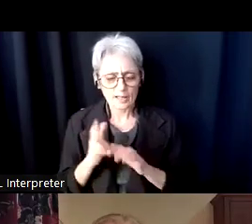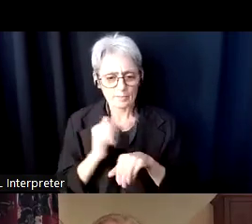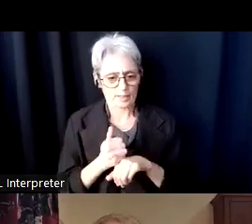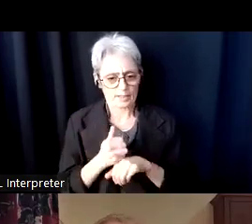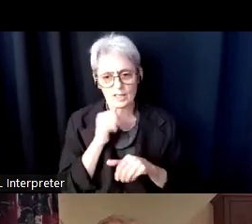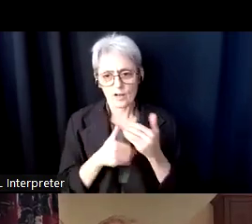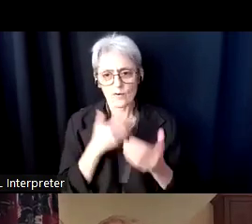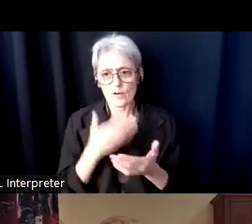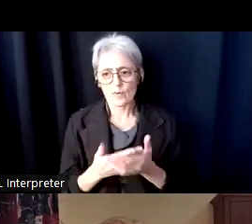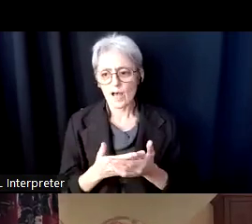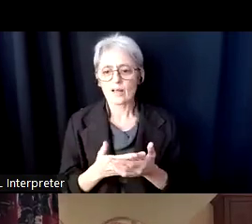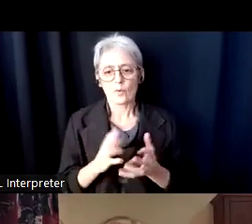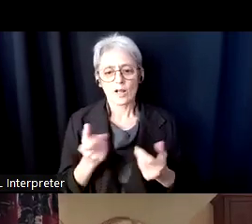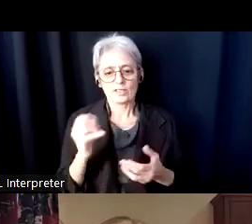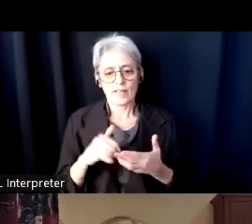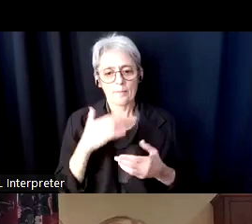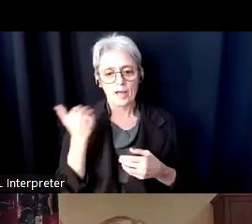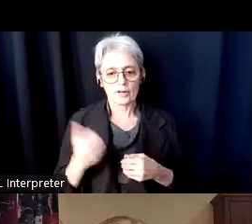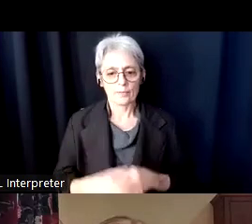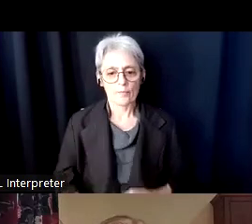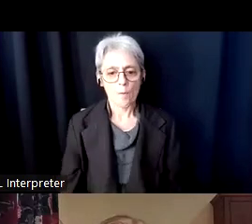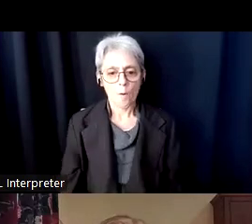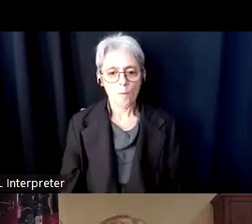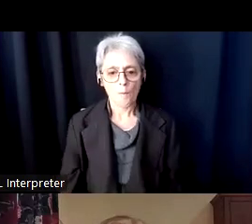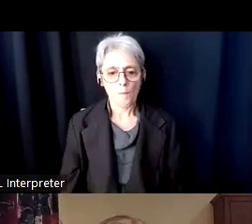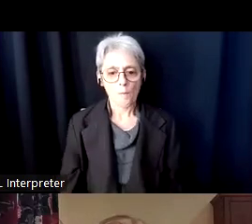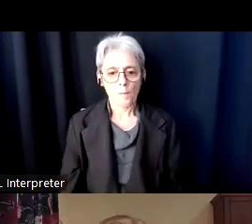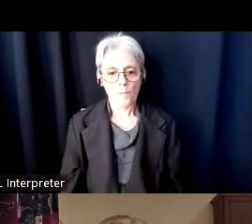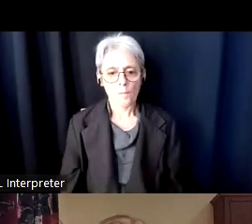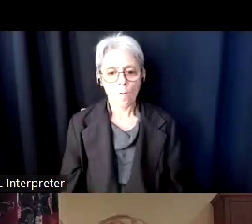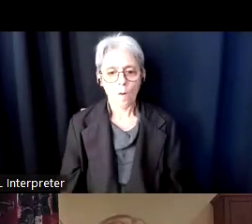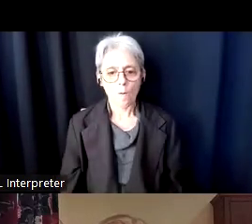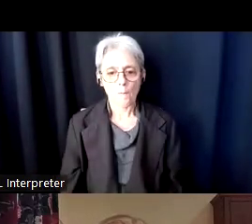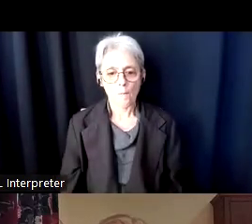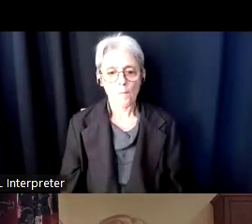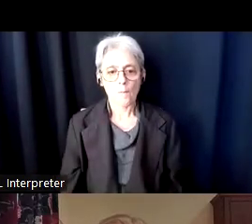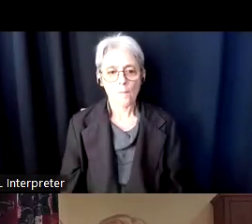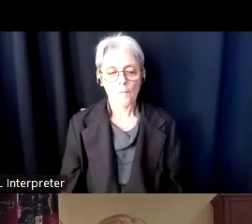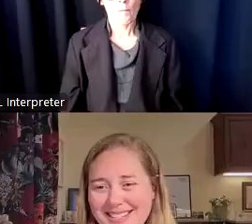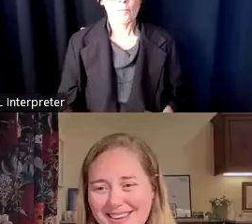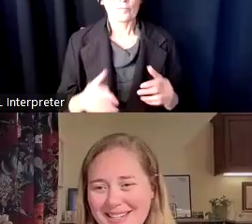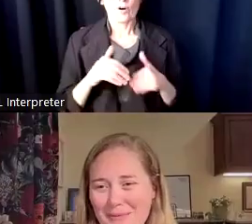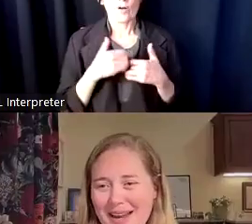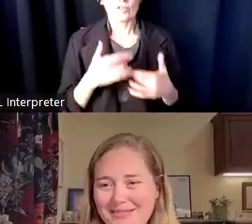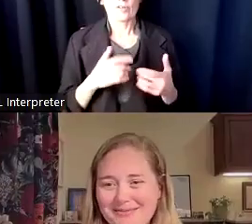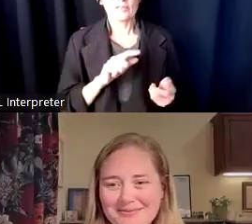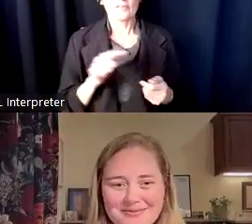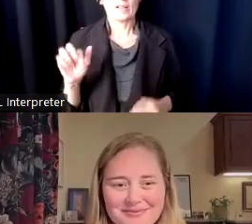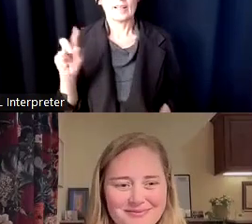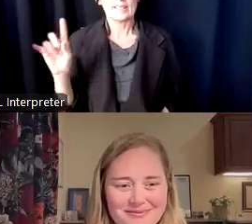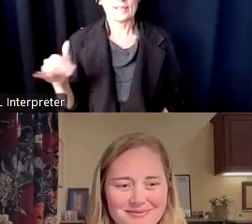better. So with that said, I think that covers all the trends, and I'm going to pass things over to Lindsay. Thanks, everybody.